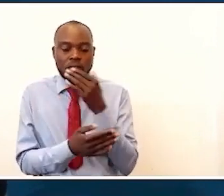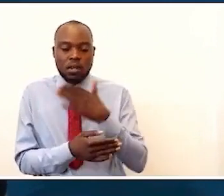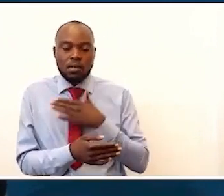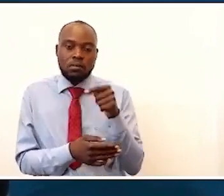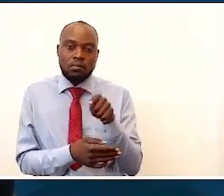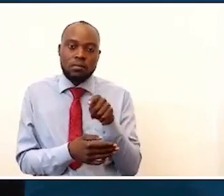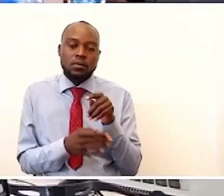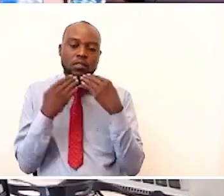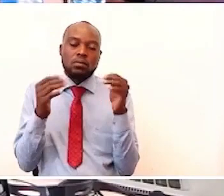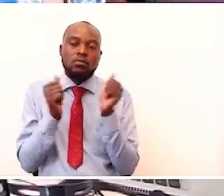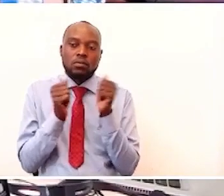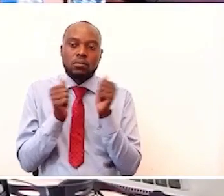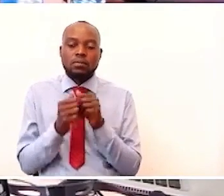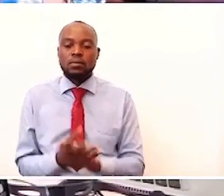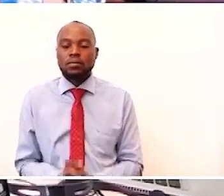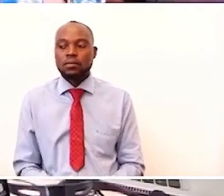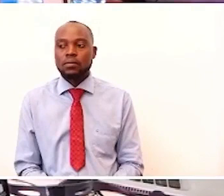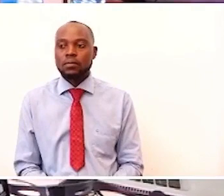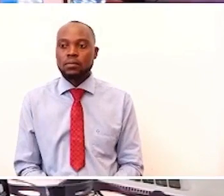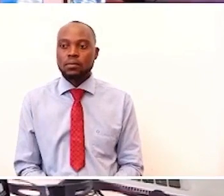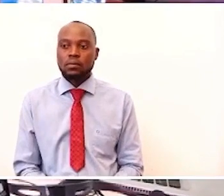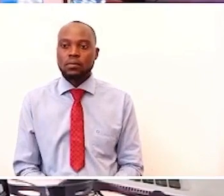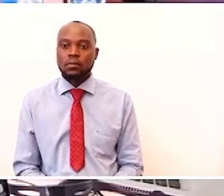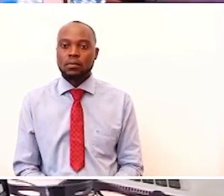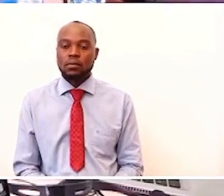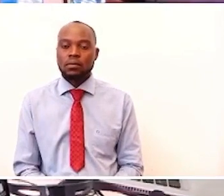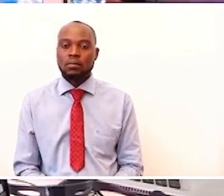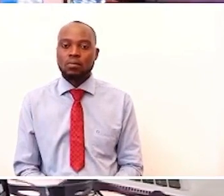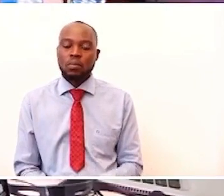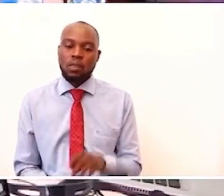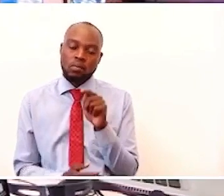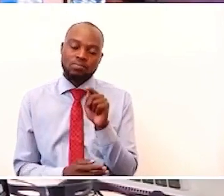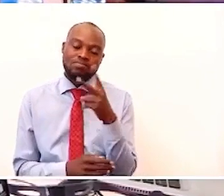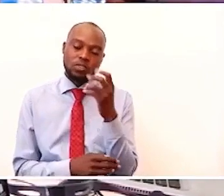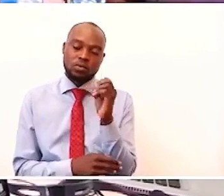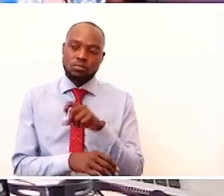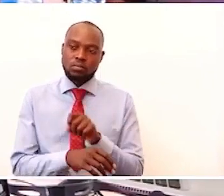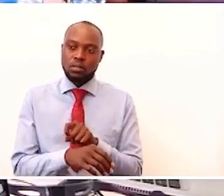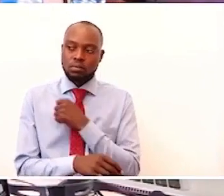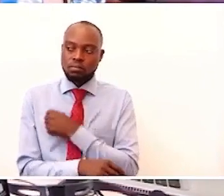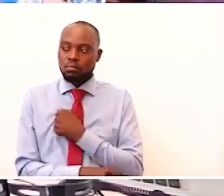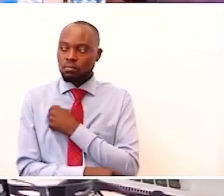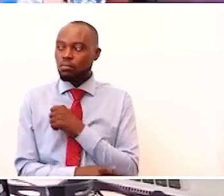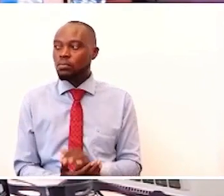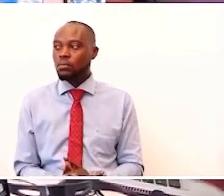Back to you, Jason. Thank you. Thank you so much, Luckystar. Penelope, your 2 minutes, please.